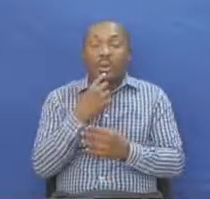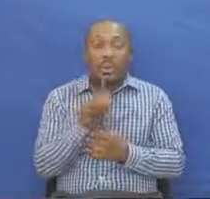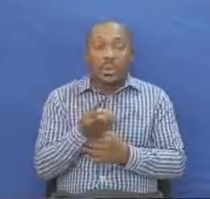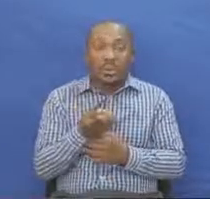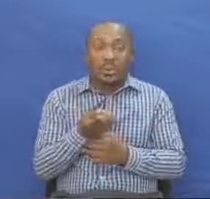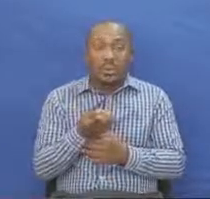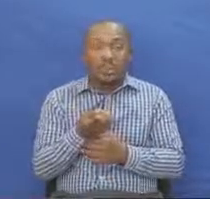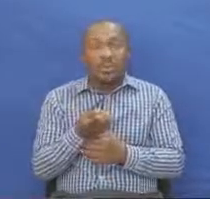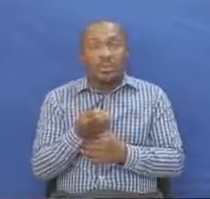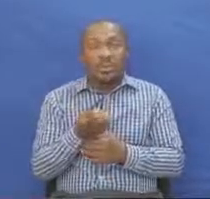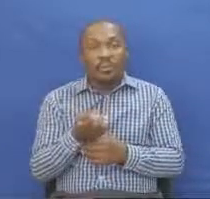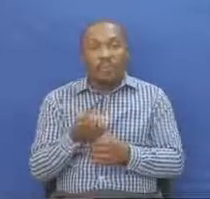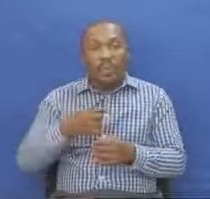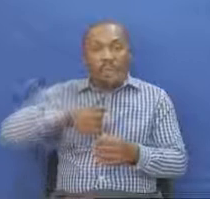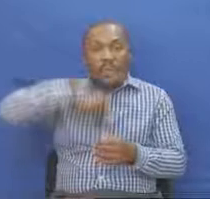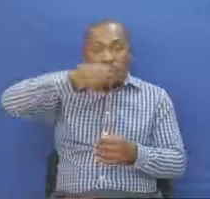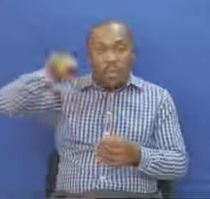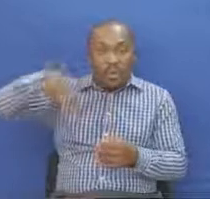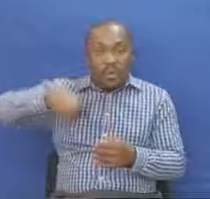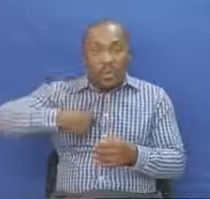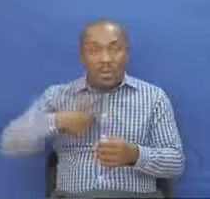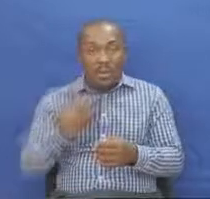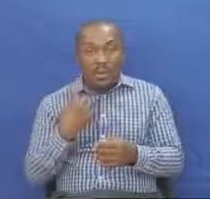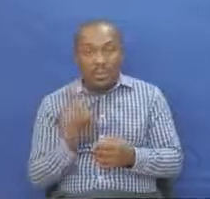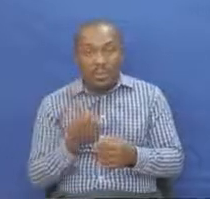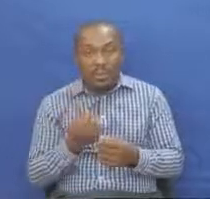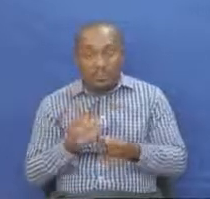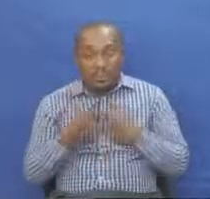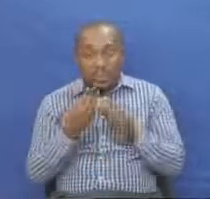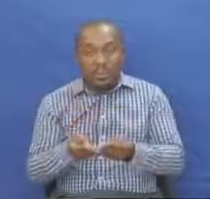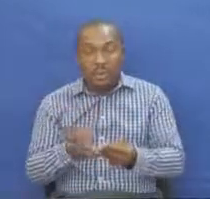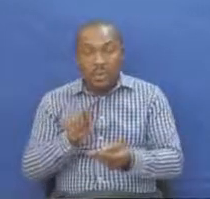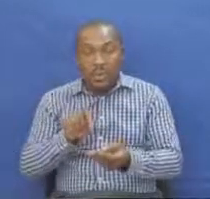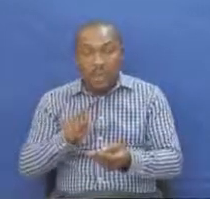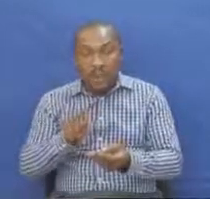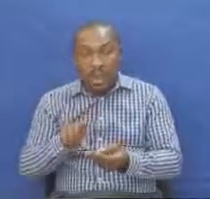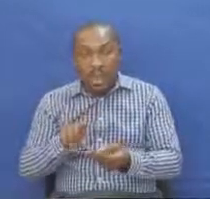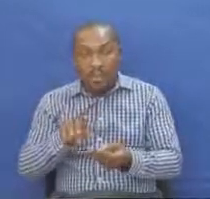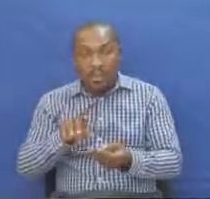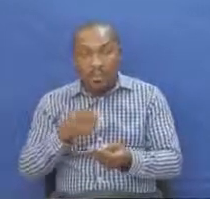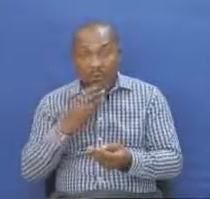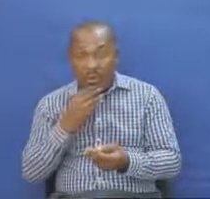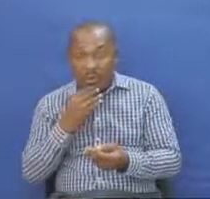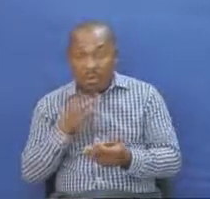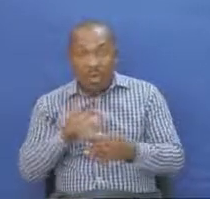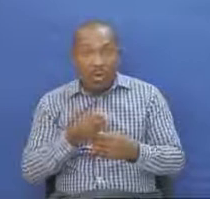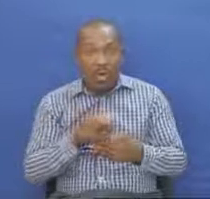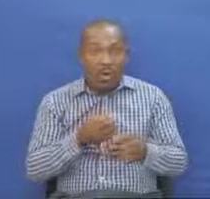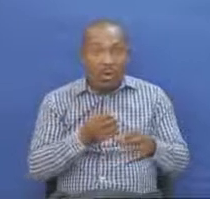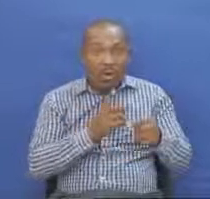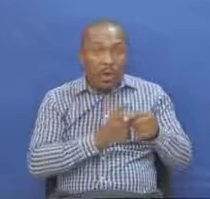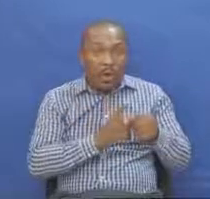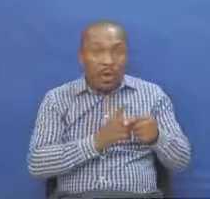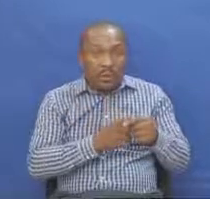or ovum for the females when we get grown. A young boy of, let's say, 5 years old or 2 years